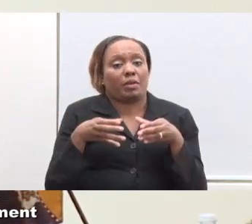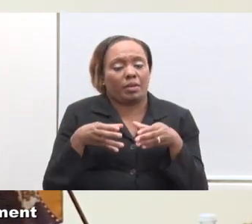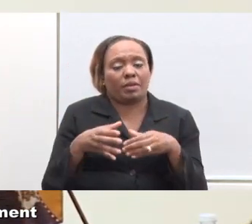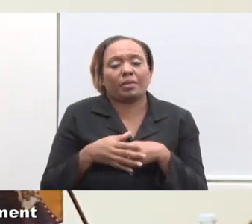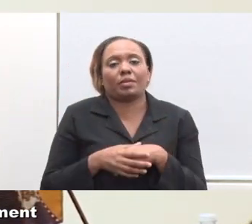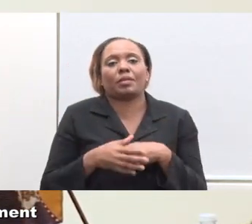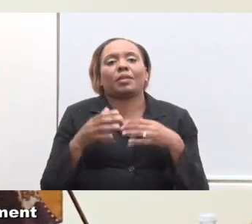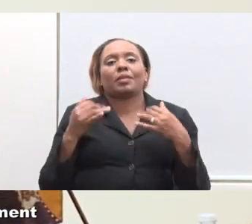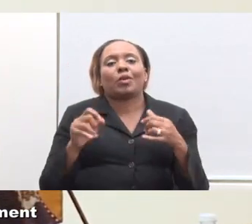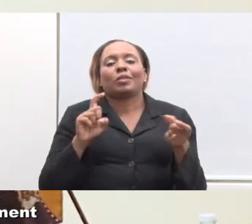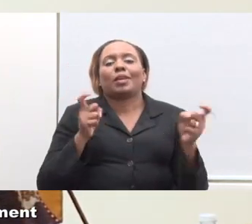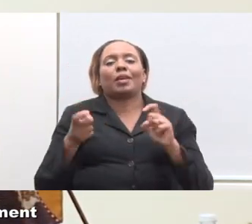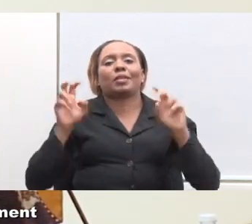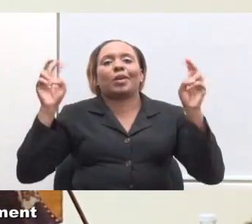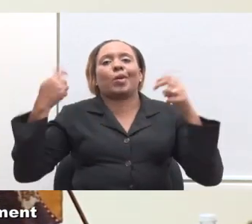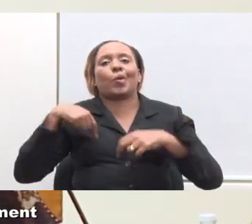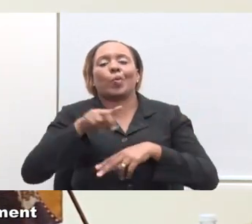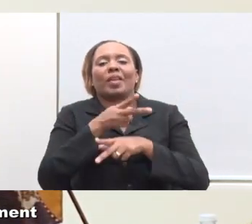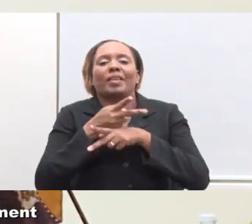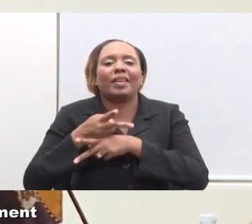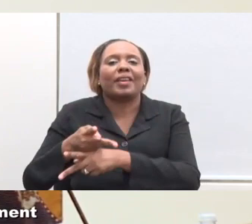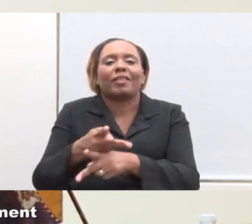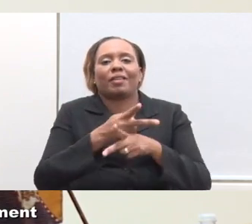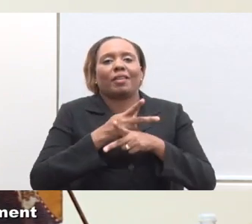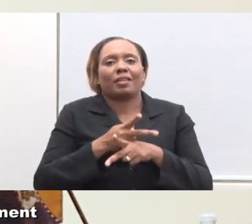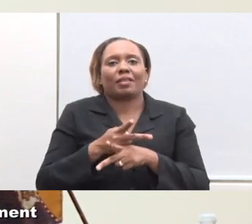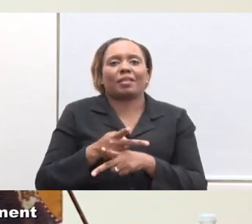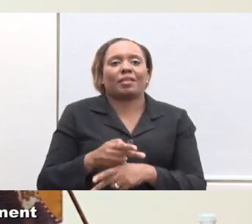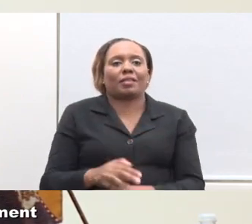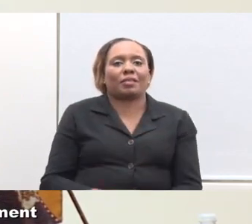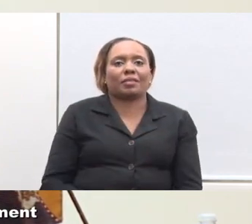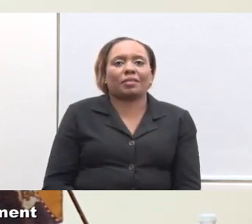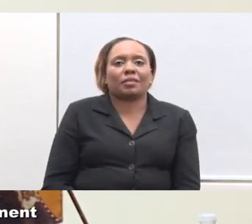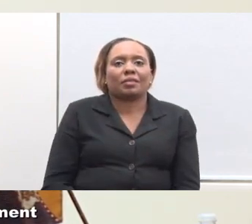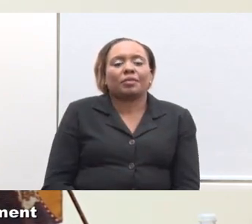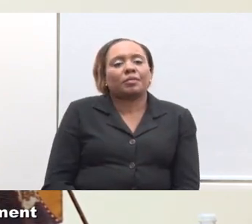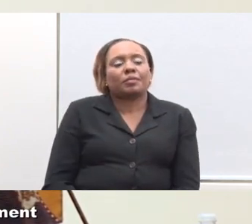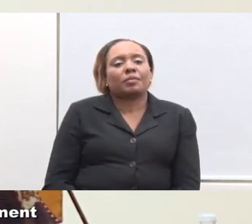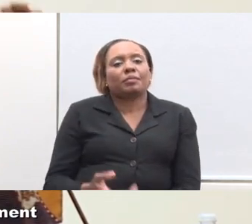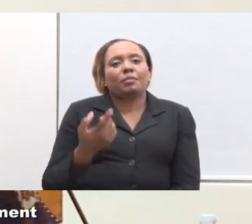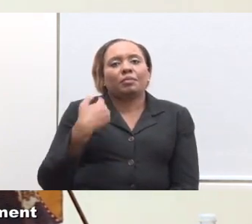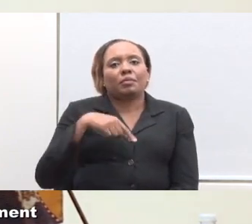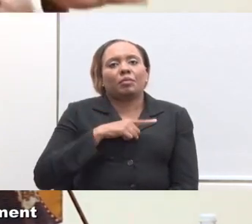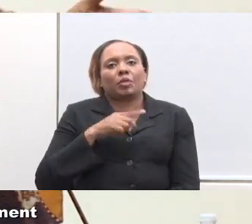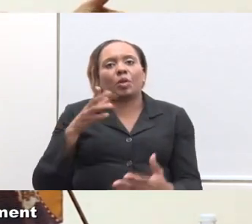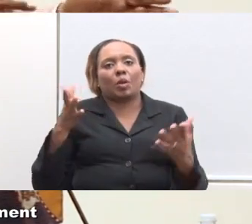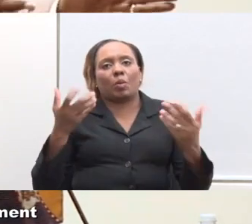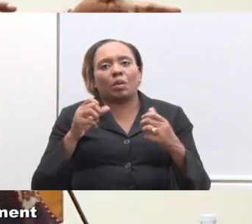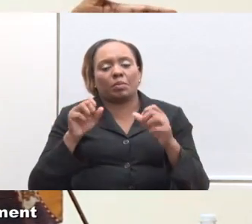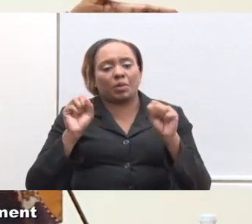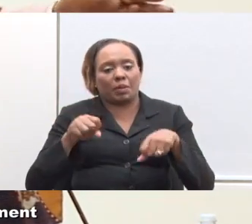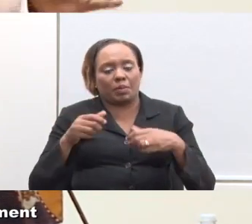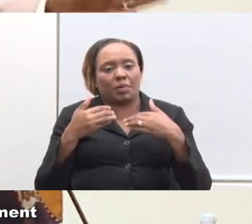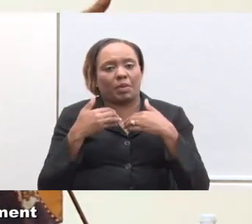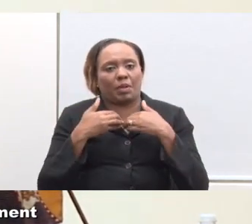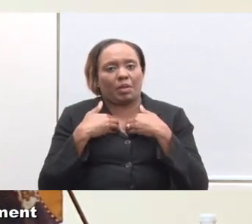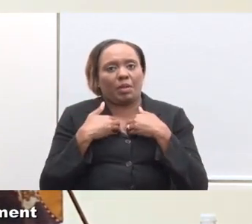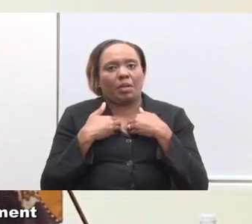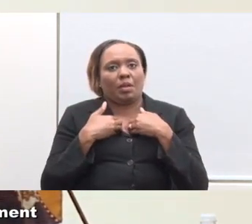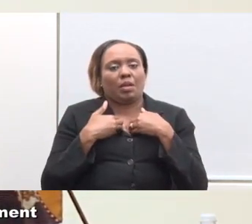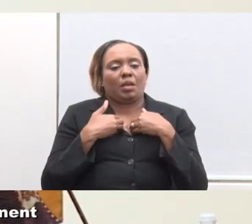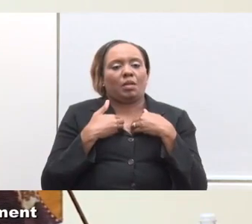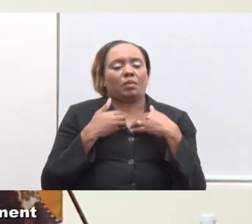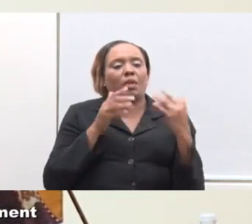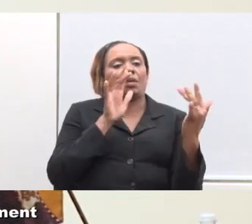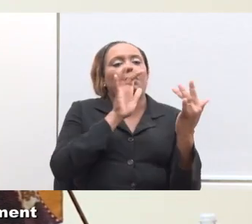now morph completely into the COVID-19 unit in order to be able to have a dedicated outreach to our young